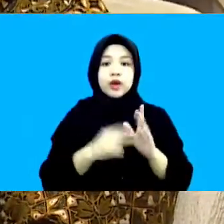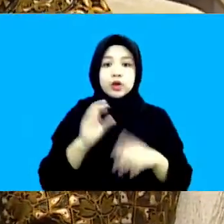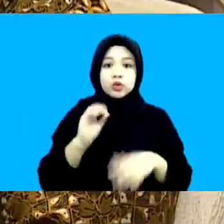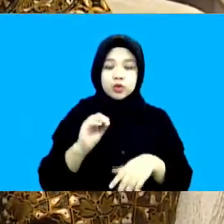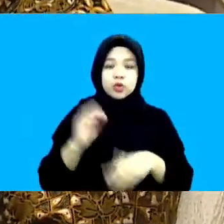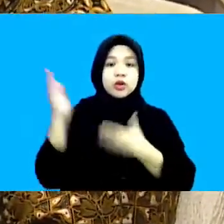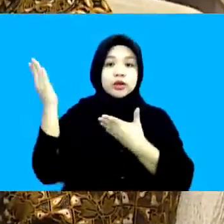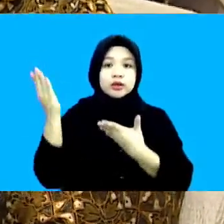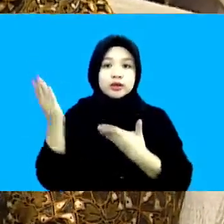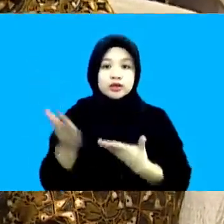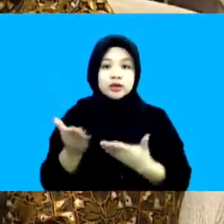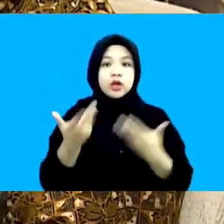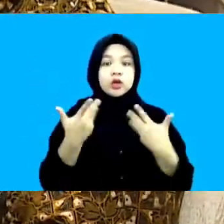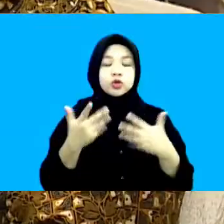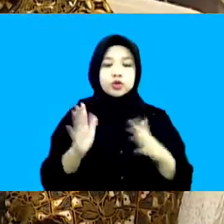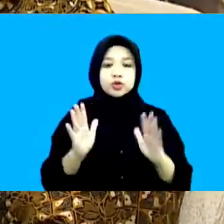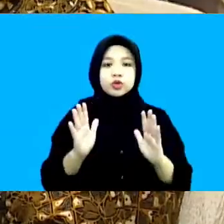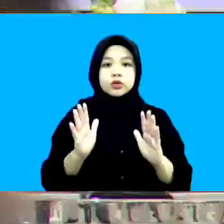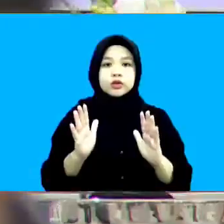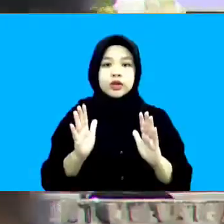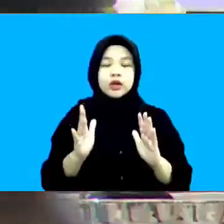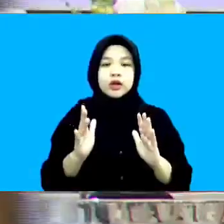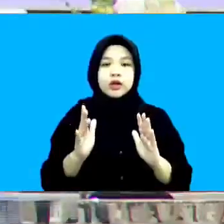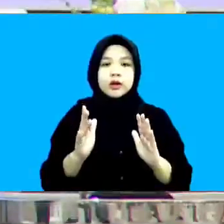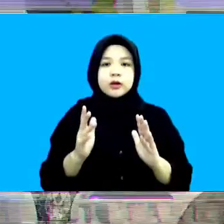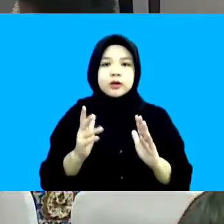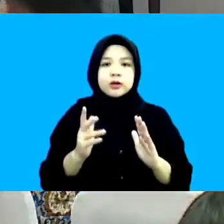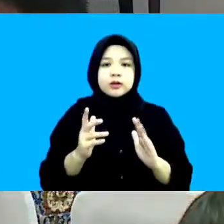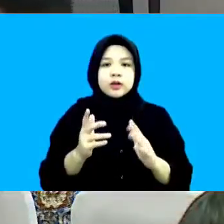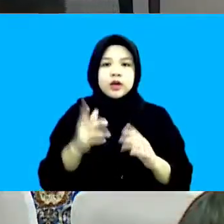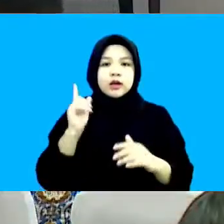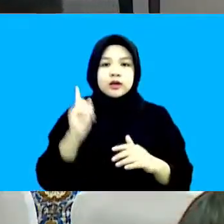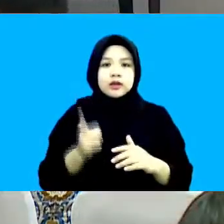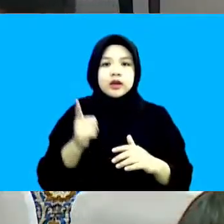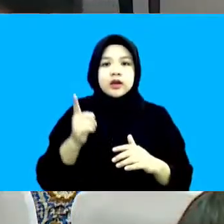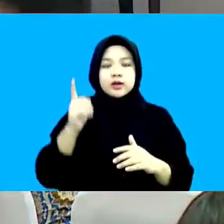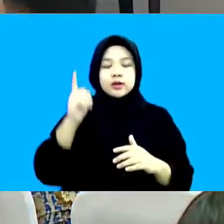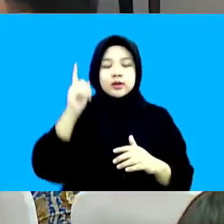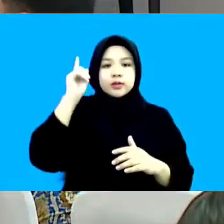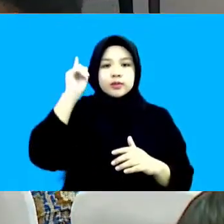ado, given our delay, this